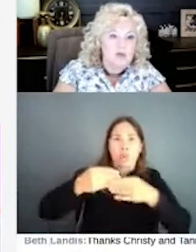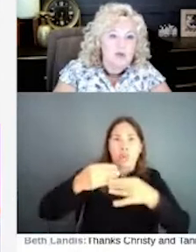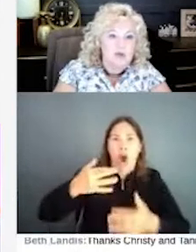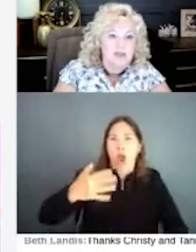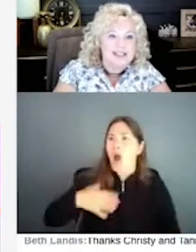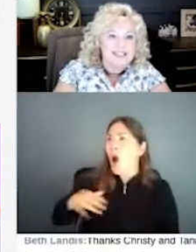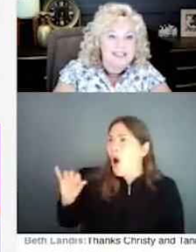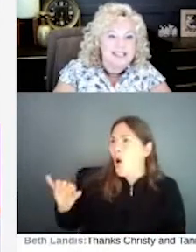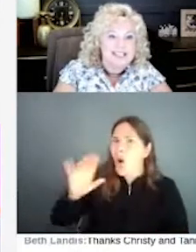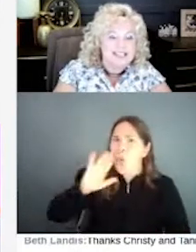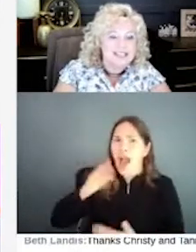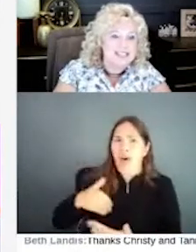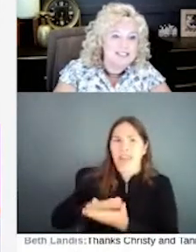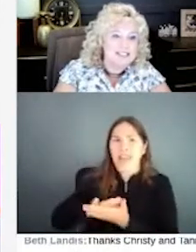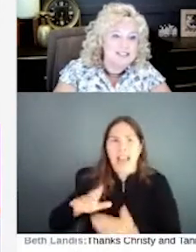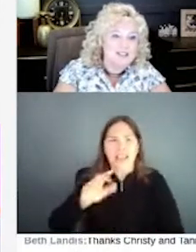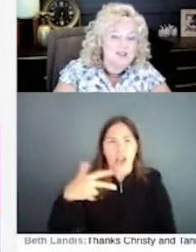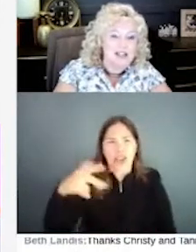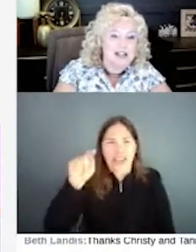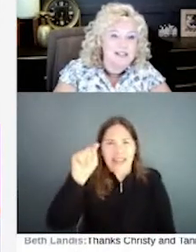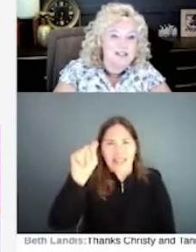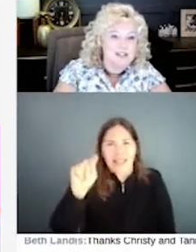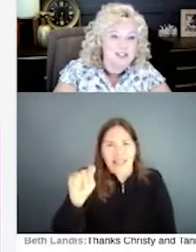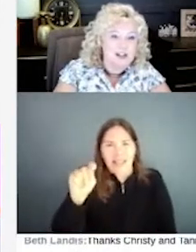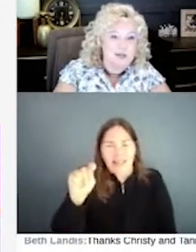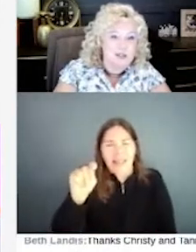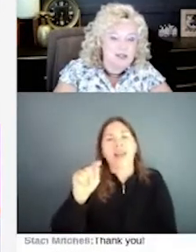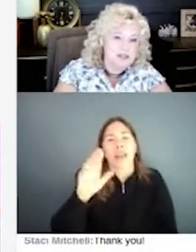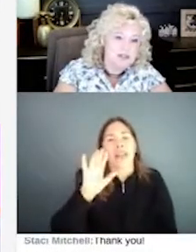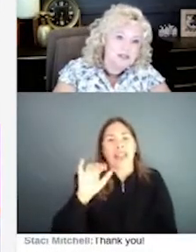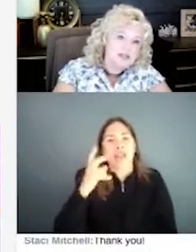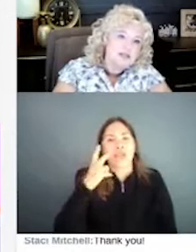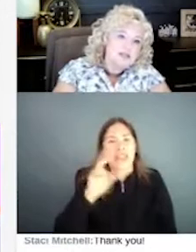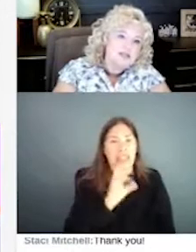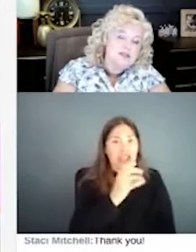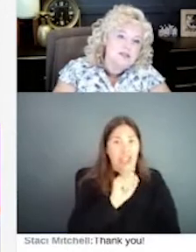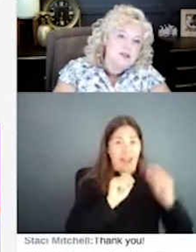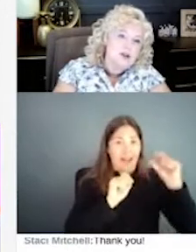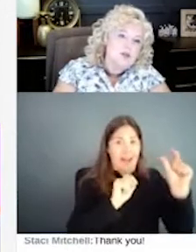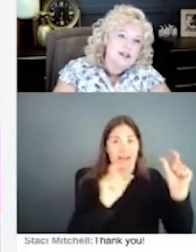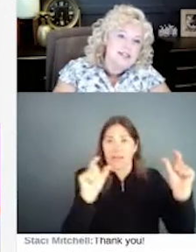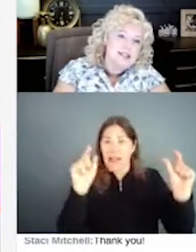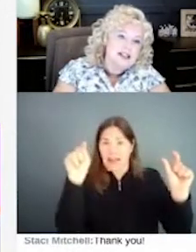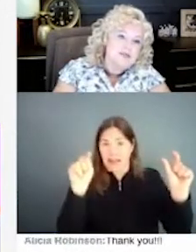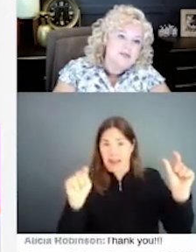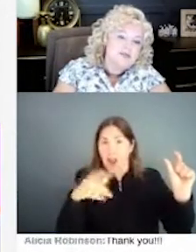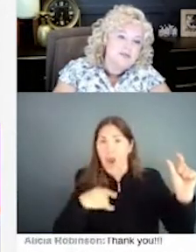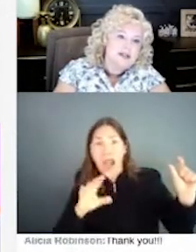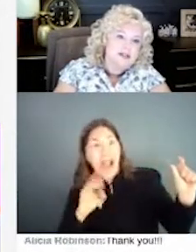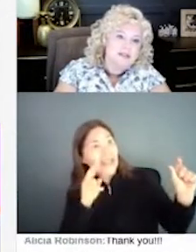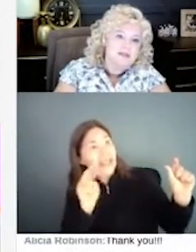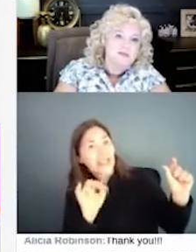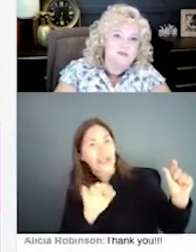Oh, that's nice. So chat and then chat options. Oh, I see that.